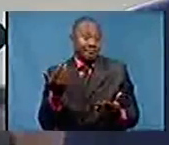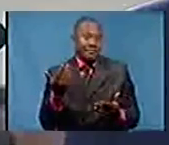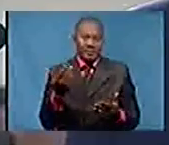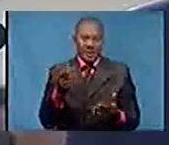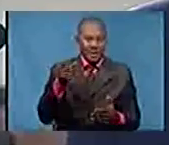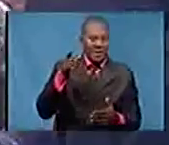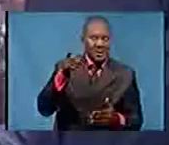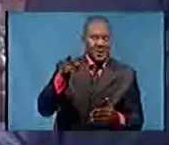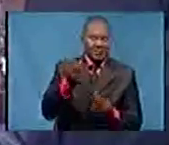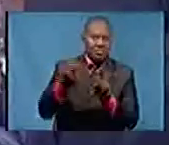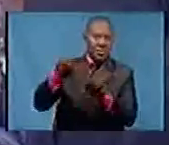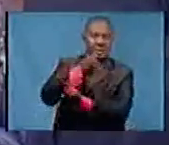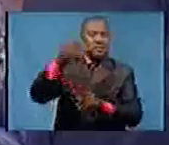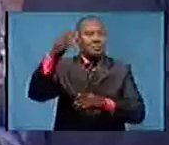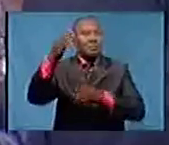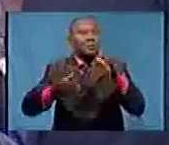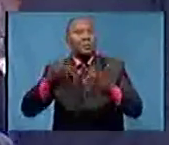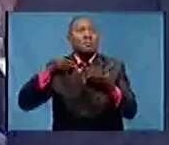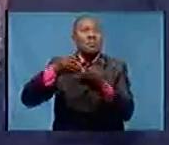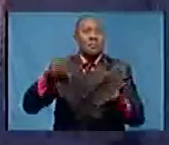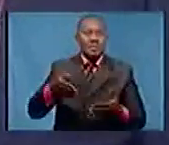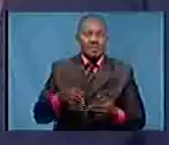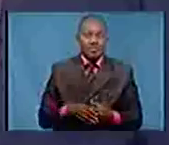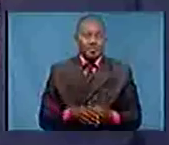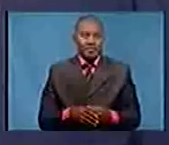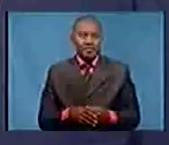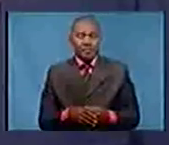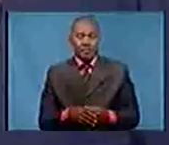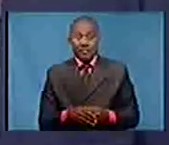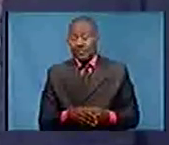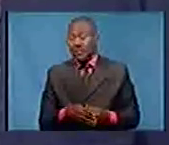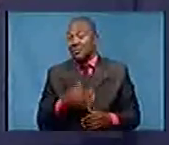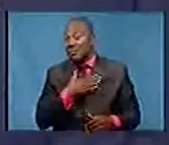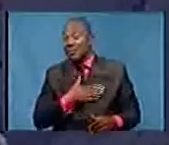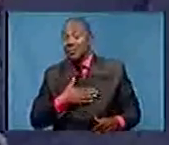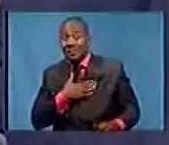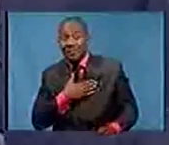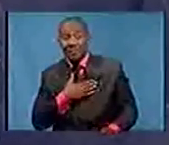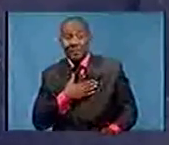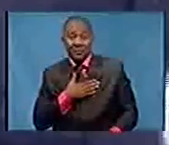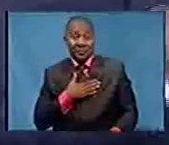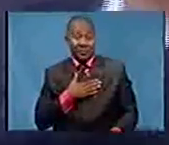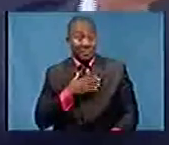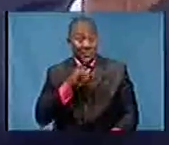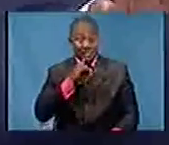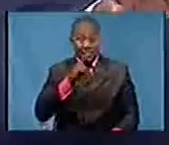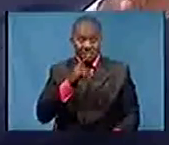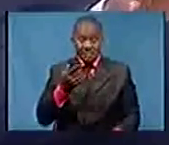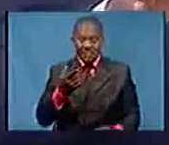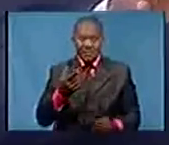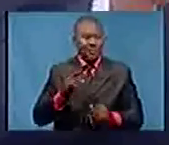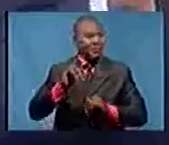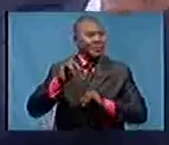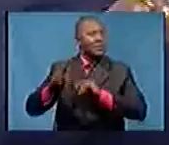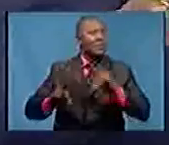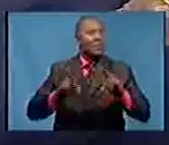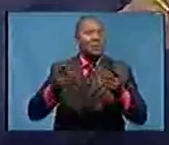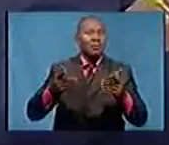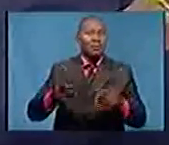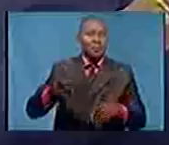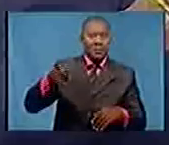contempt, that you use it rather very, very sparingly. So long as the party, the